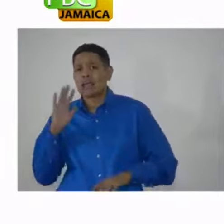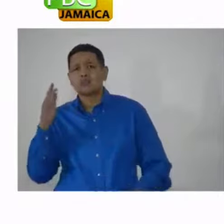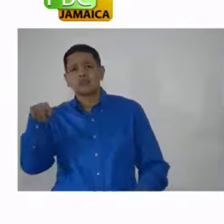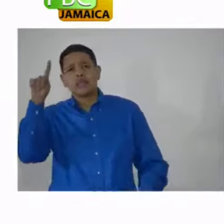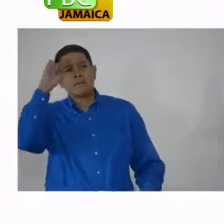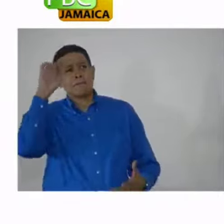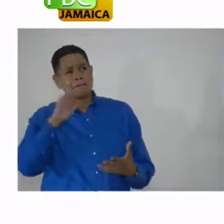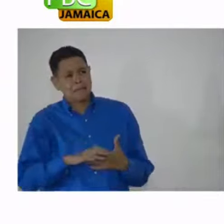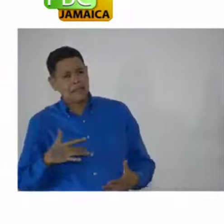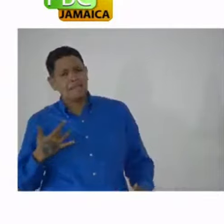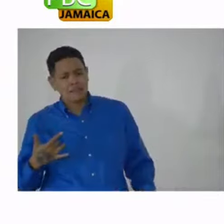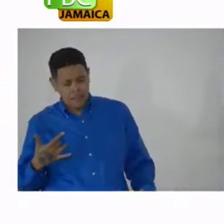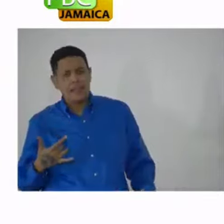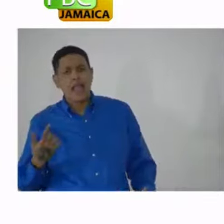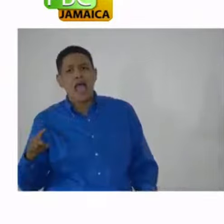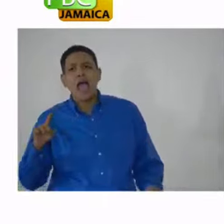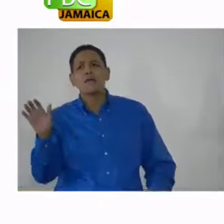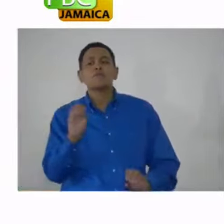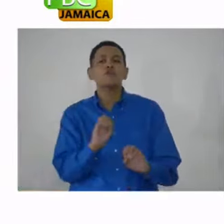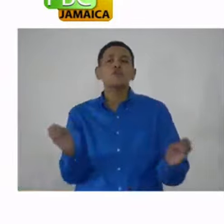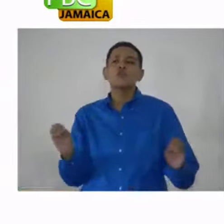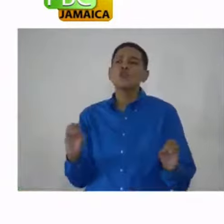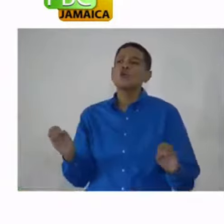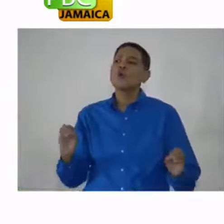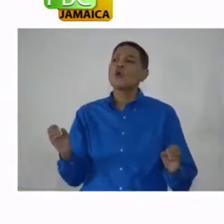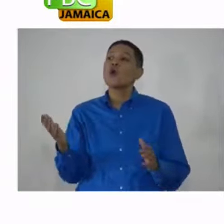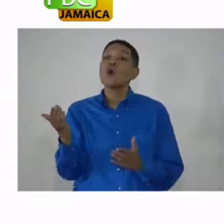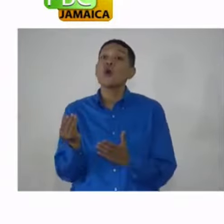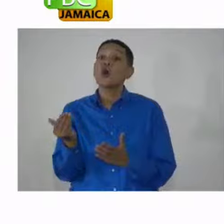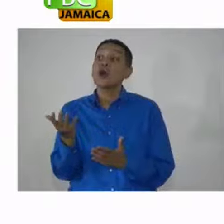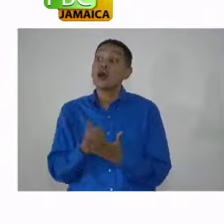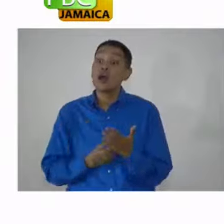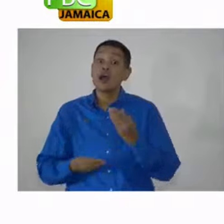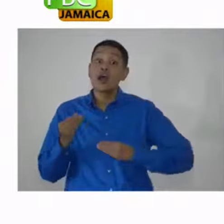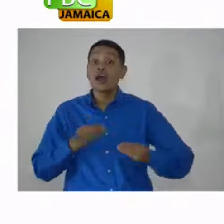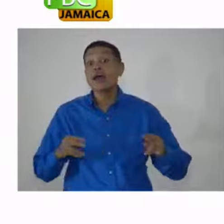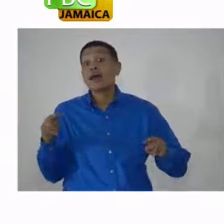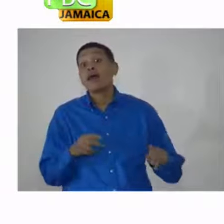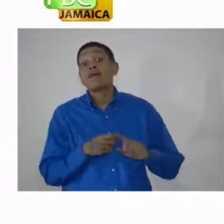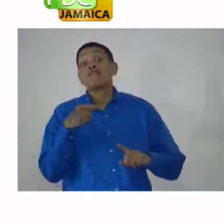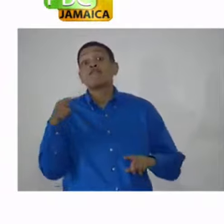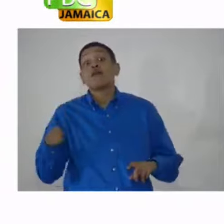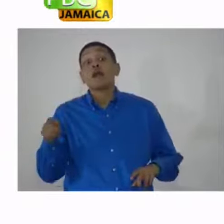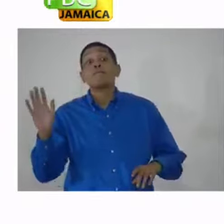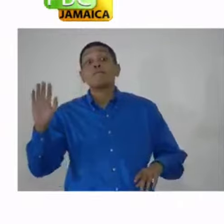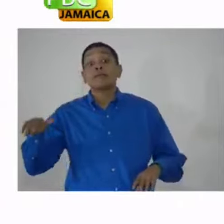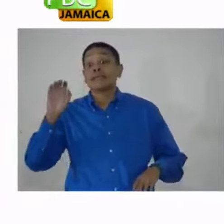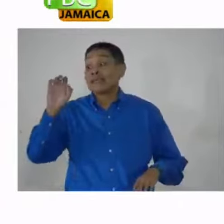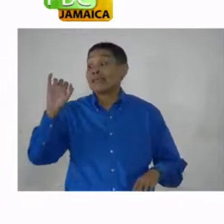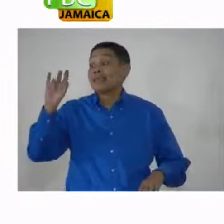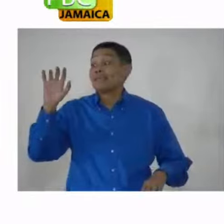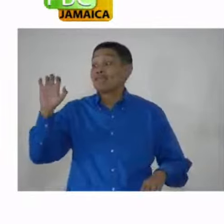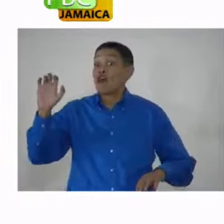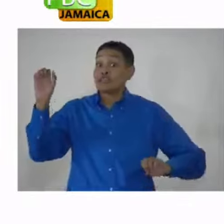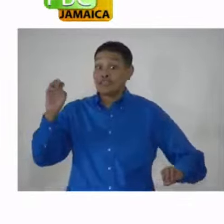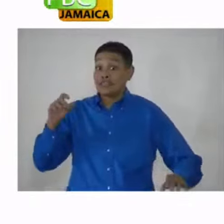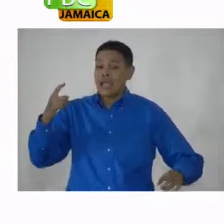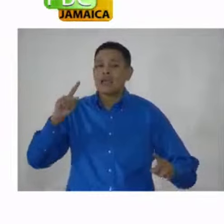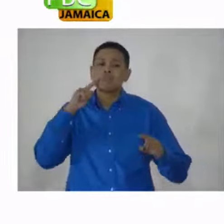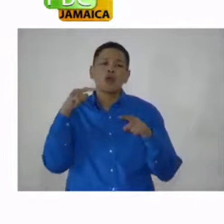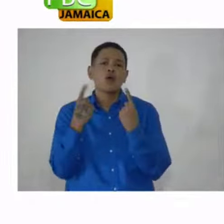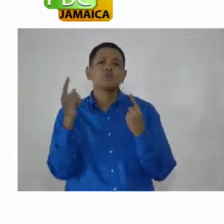believe, there are no revenues to be earned from e-invoicing that the